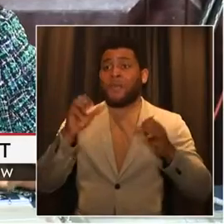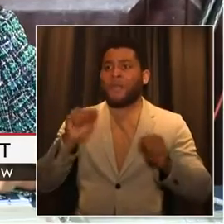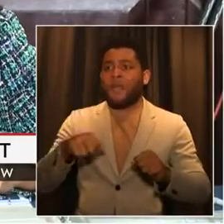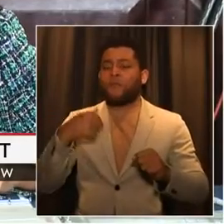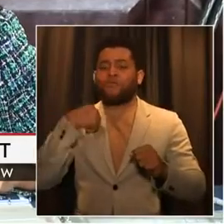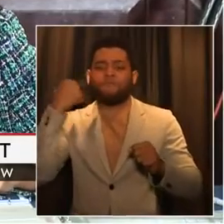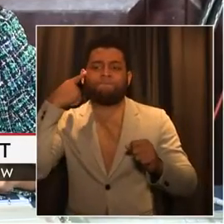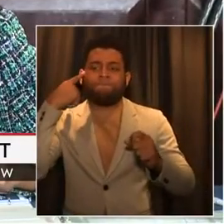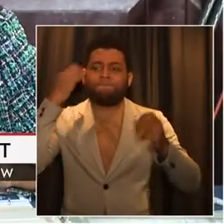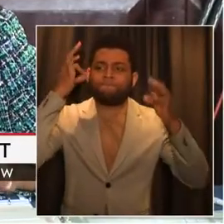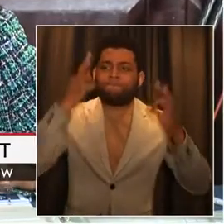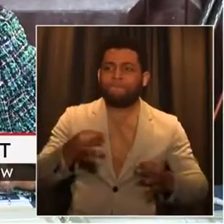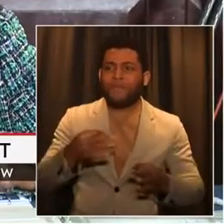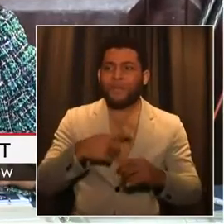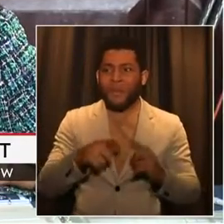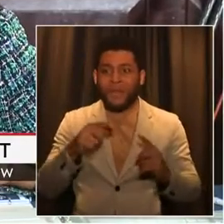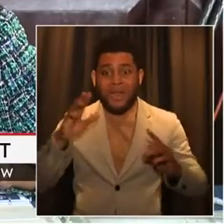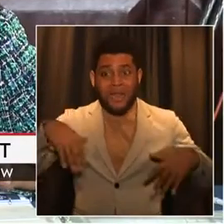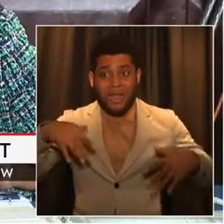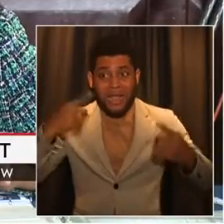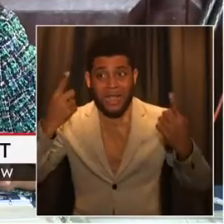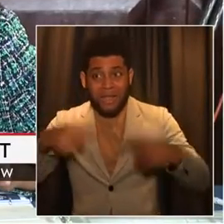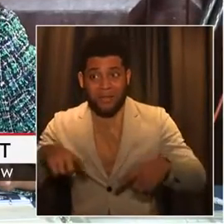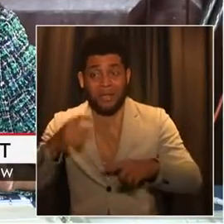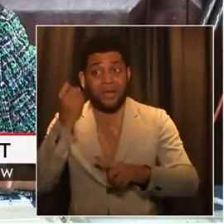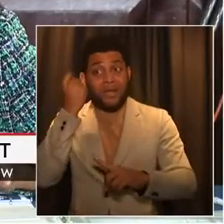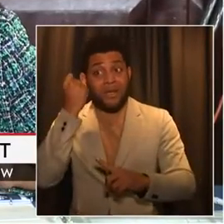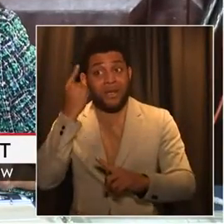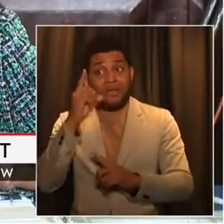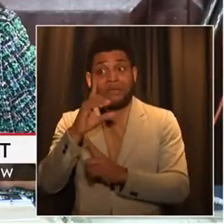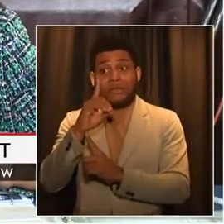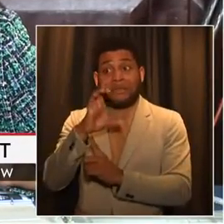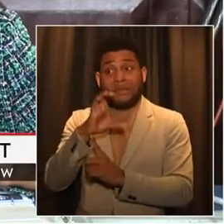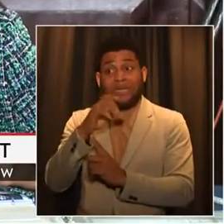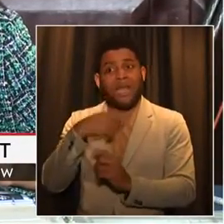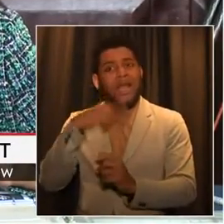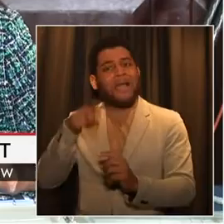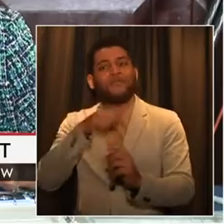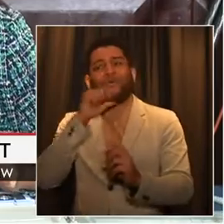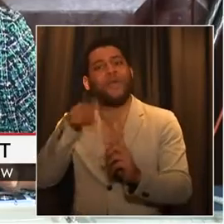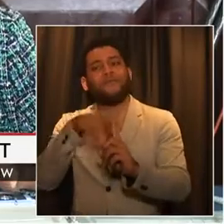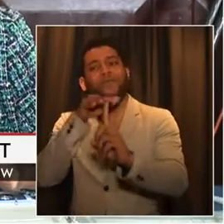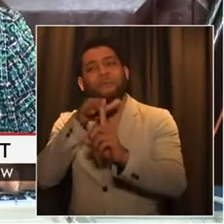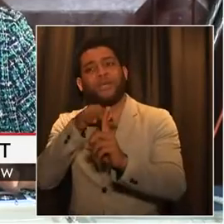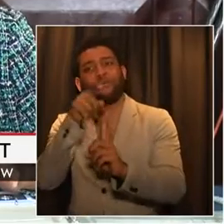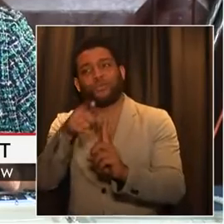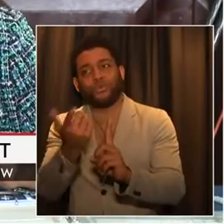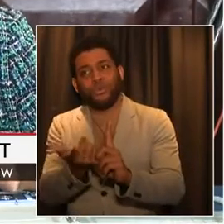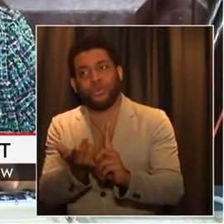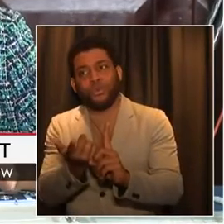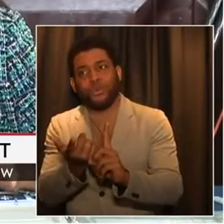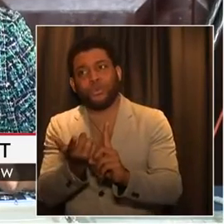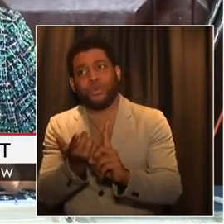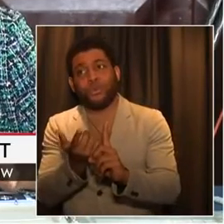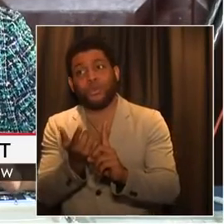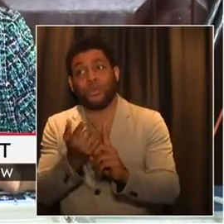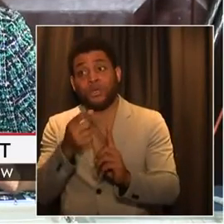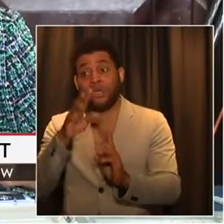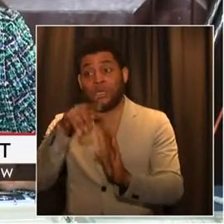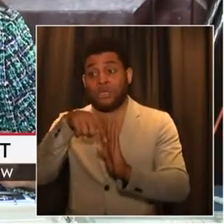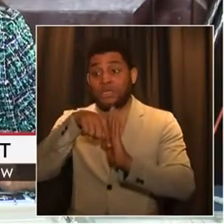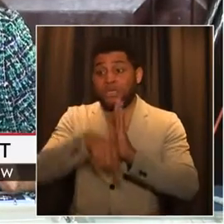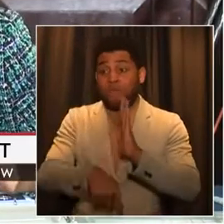of the district is if you owe, and I don't have to remind you of the intense conversation around people who